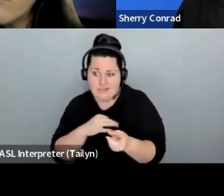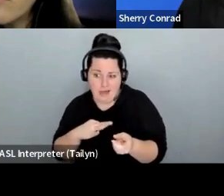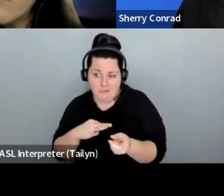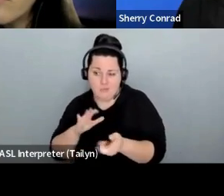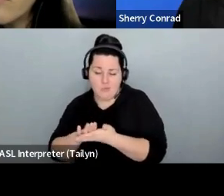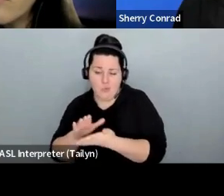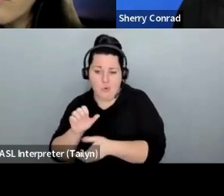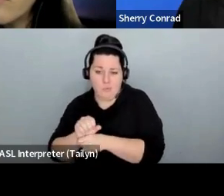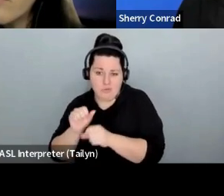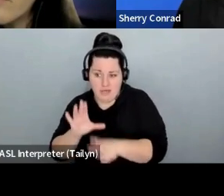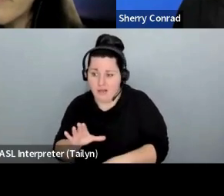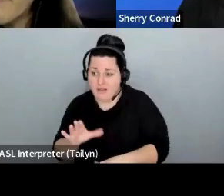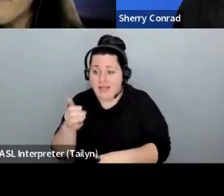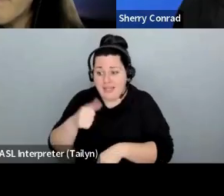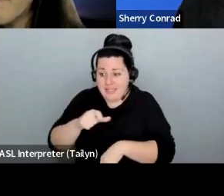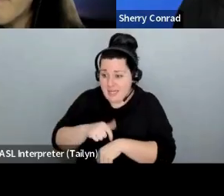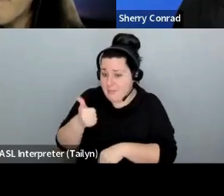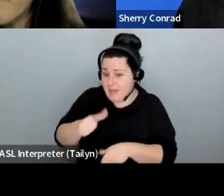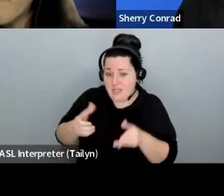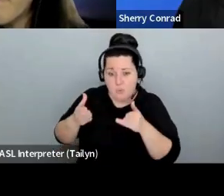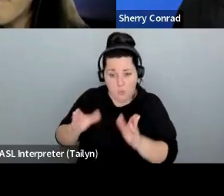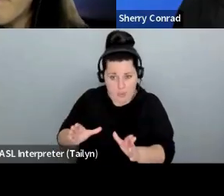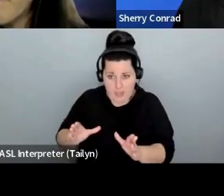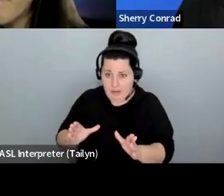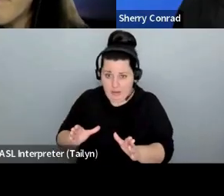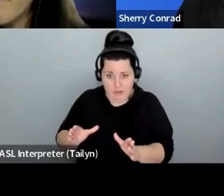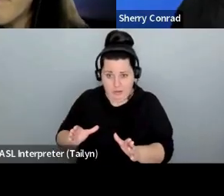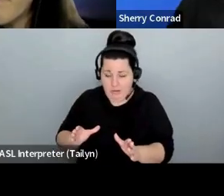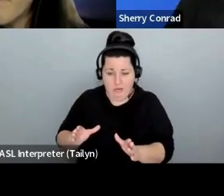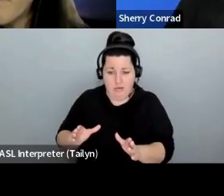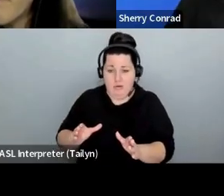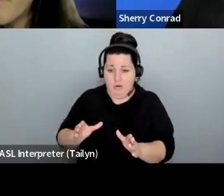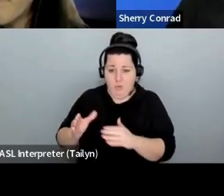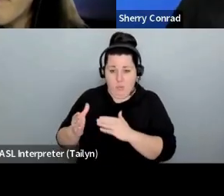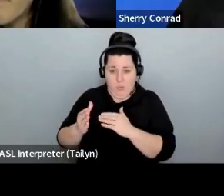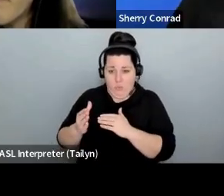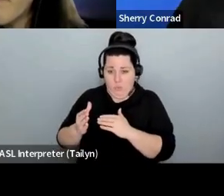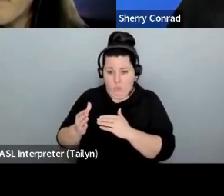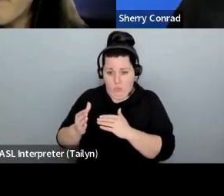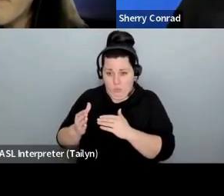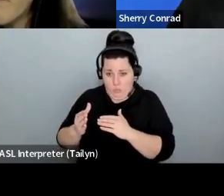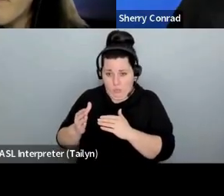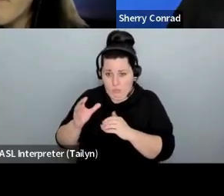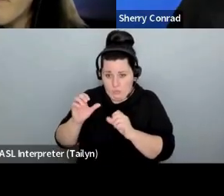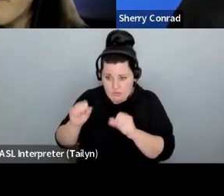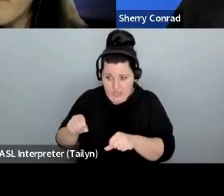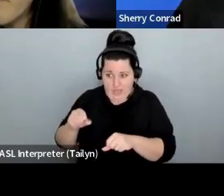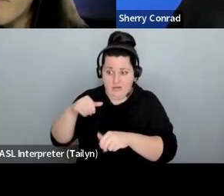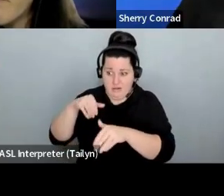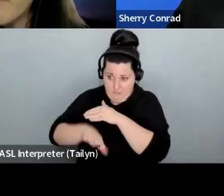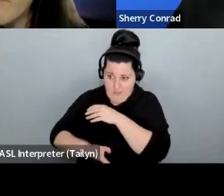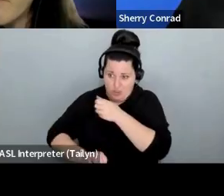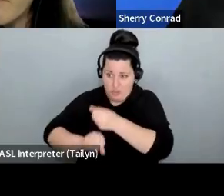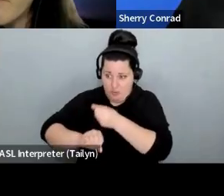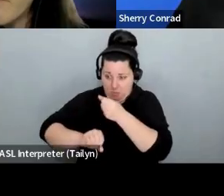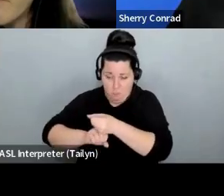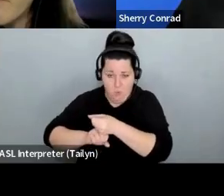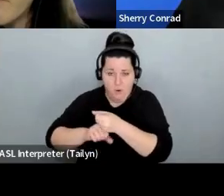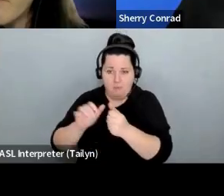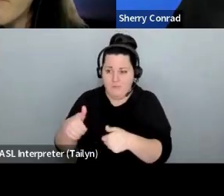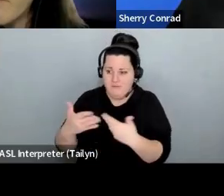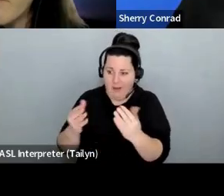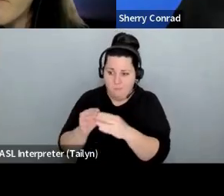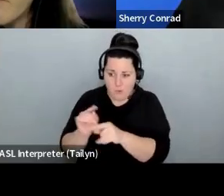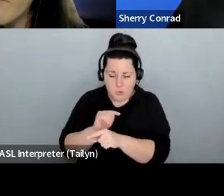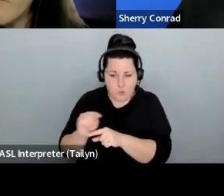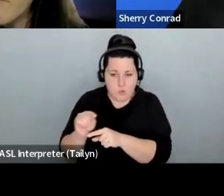that at any time and any way they can call whatever sensory impaired person to come in and support this kid or to provide additional